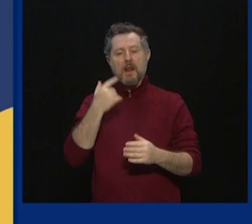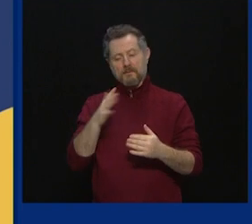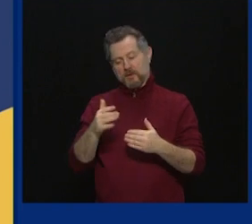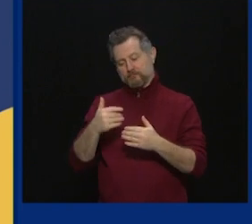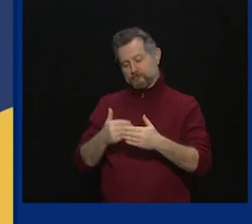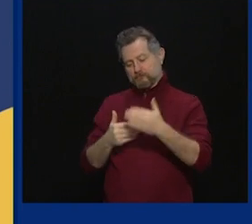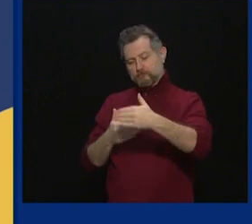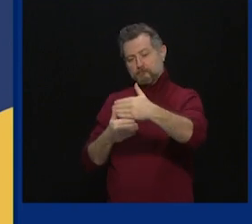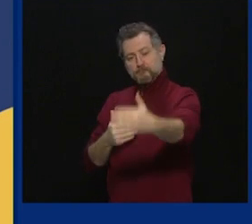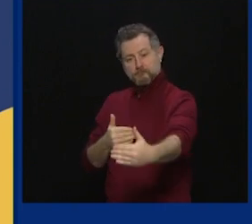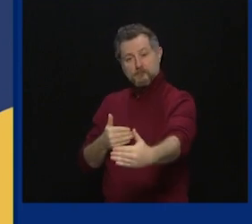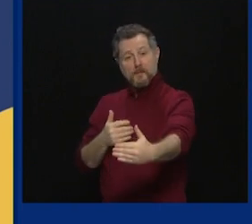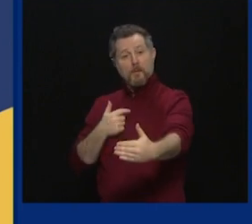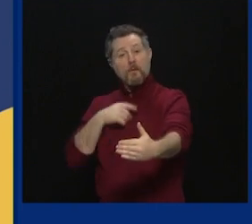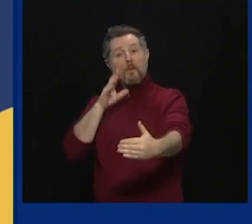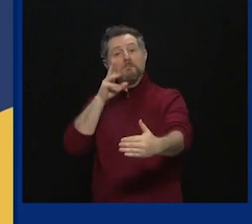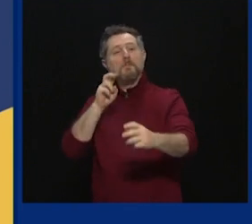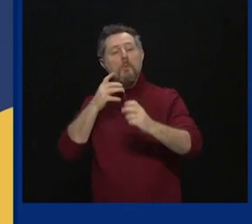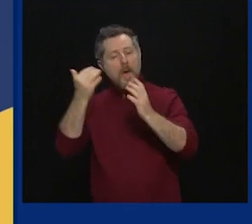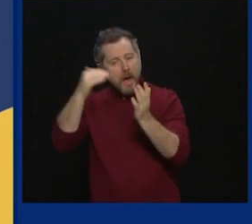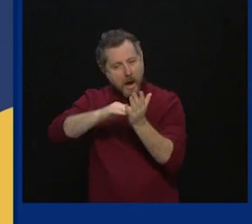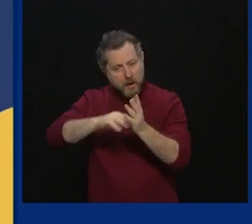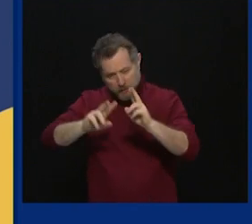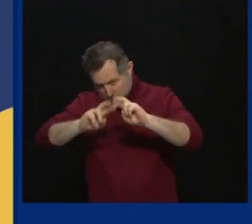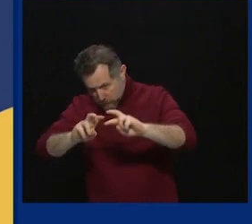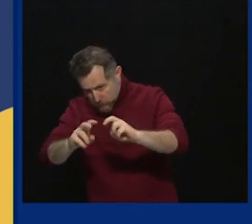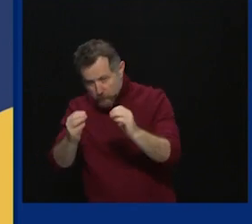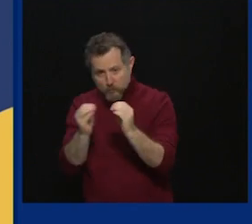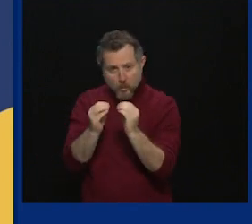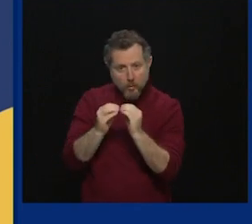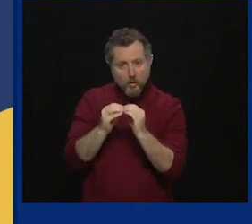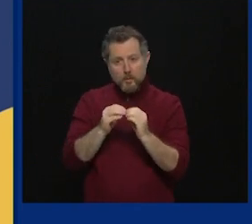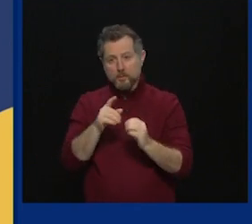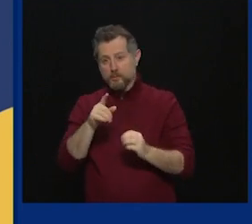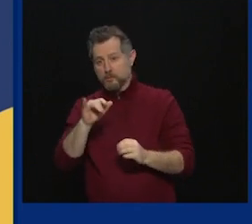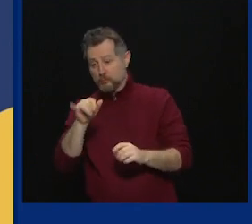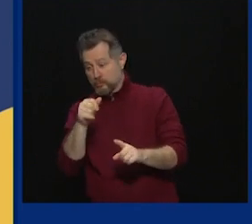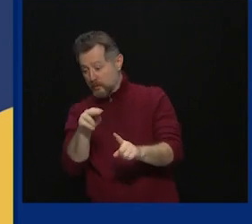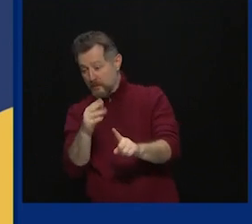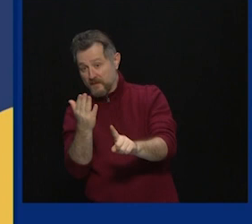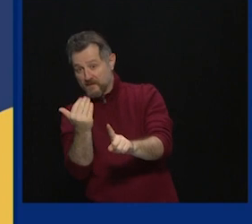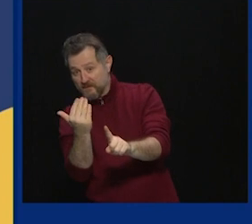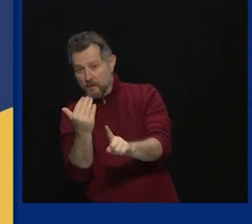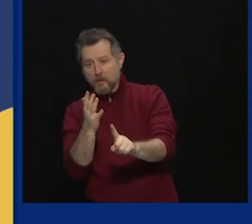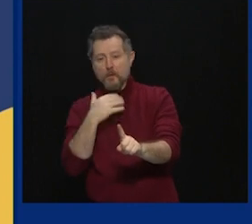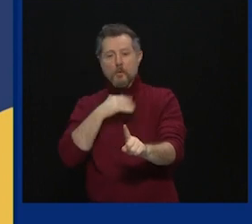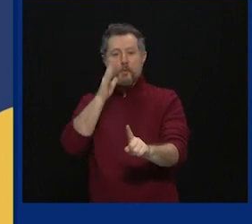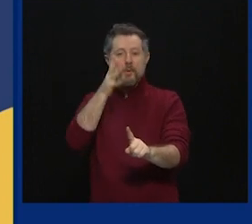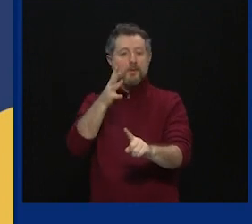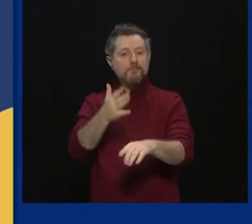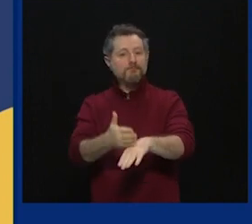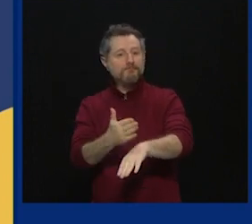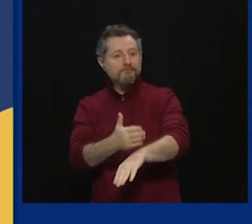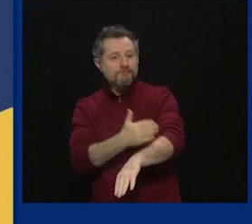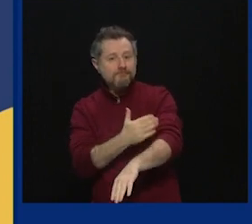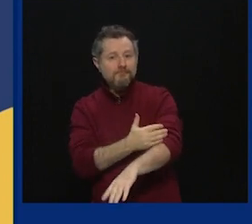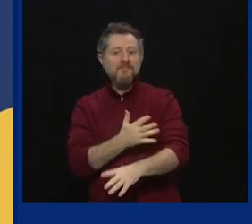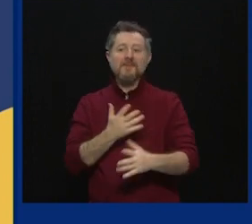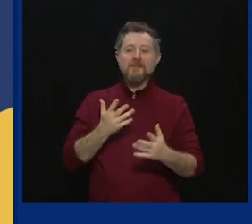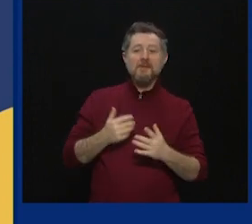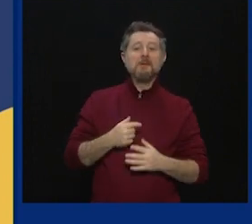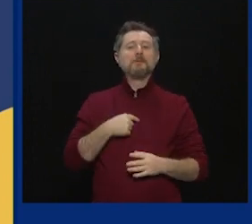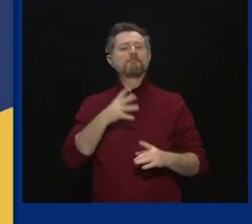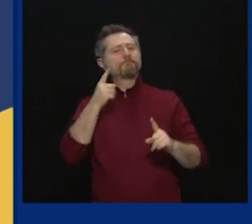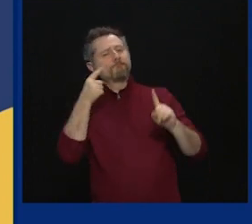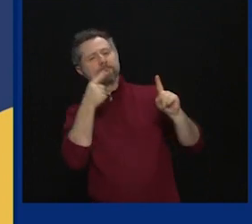been made by January 15th. And the whole purpose of this, protect individuals' lives, particularly during what